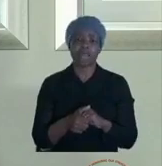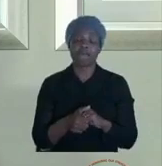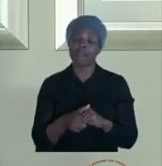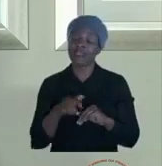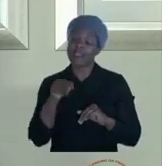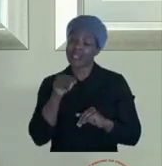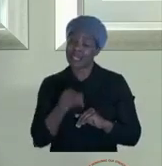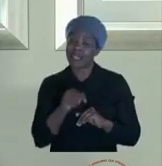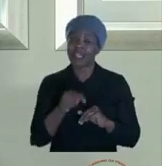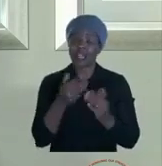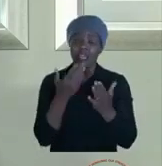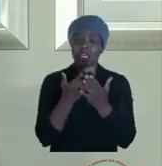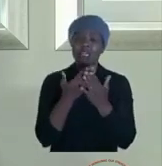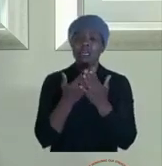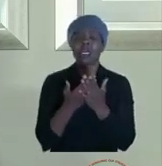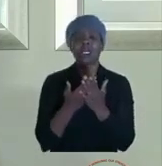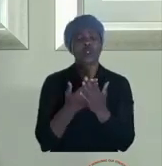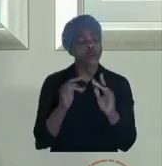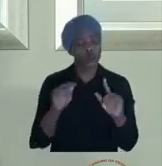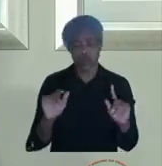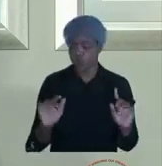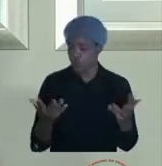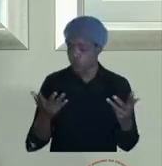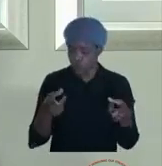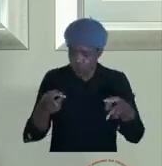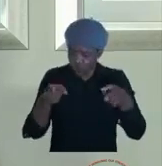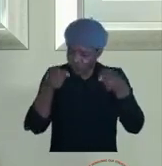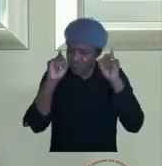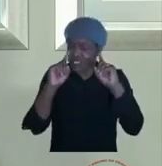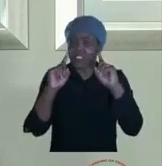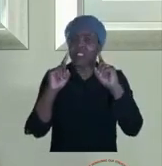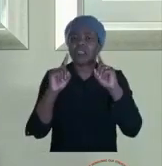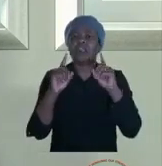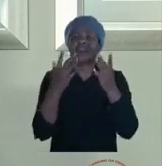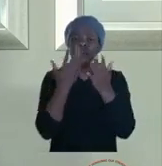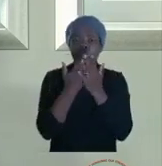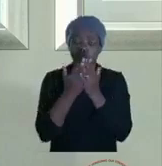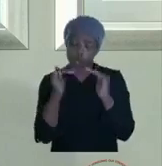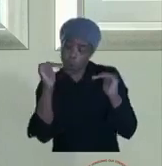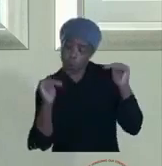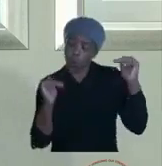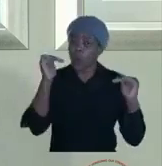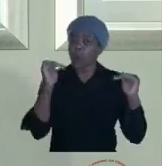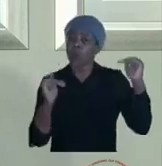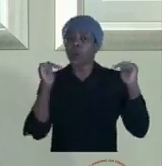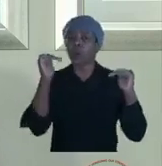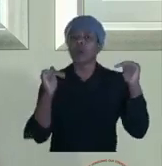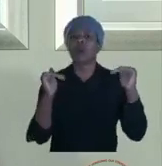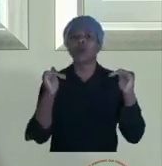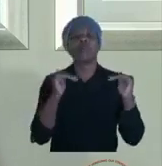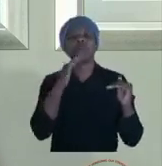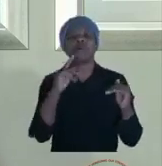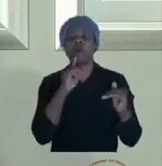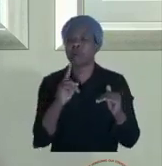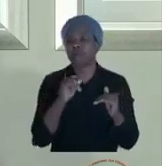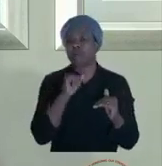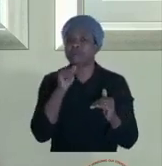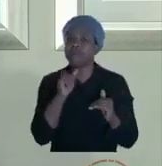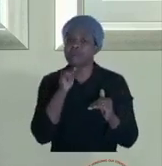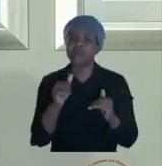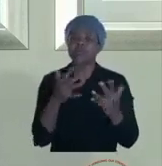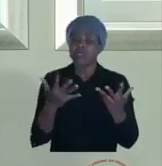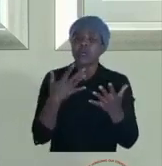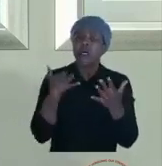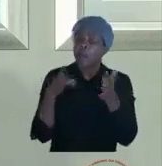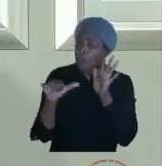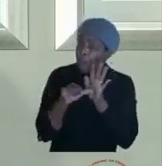This rate exhibits a crisis in South Africa compared to the global village. Despite this crisis, it is